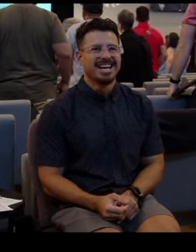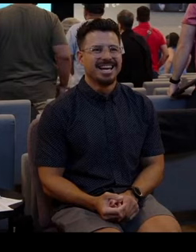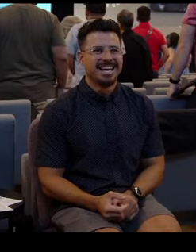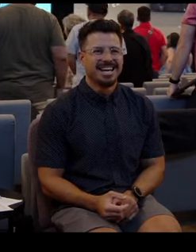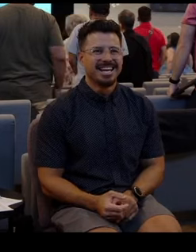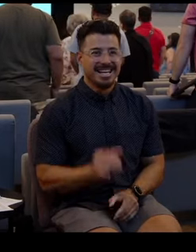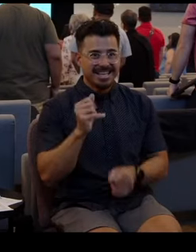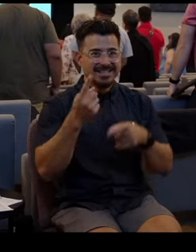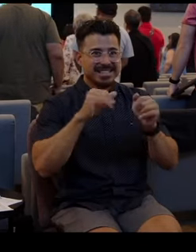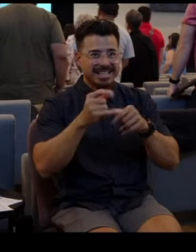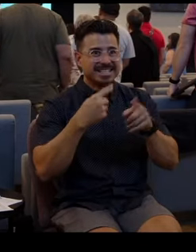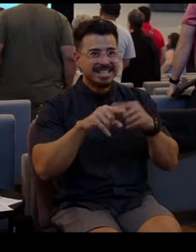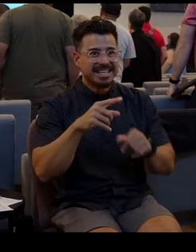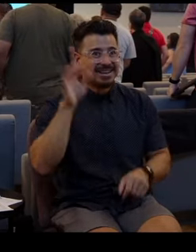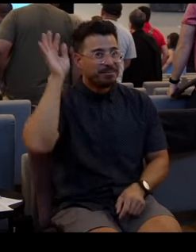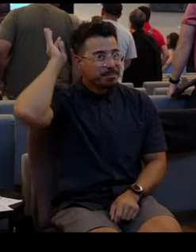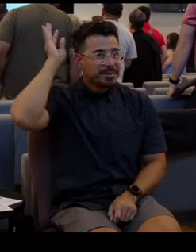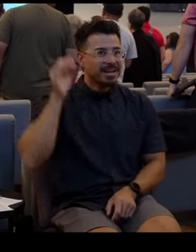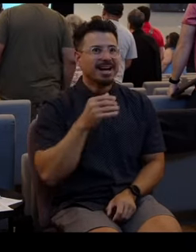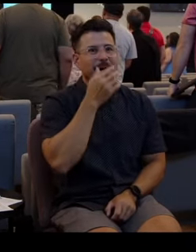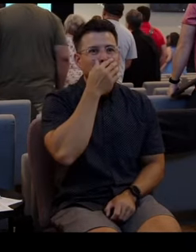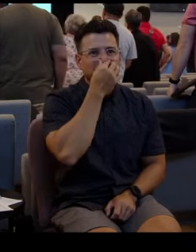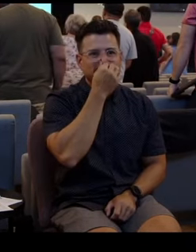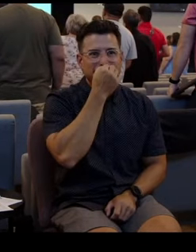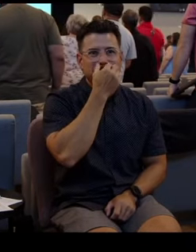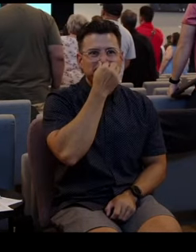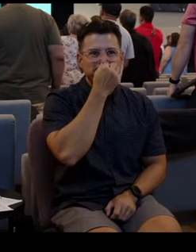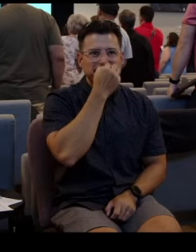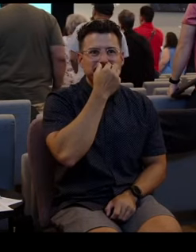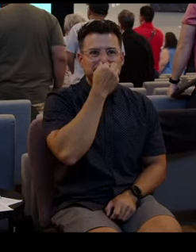I'm just getting started, man. Praise God. Let's worship.